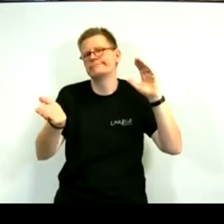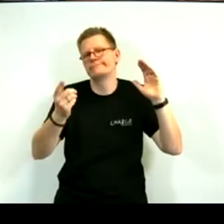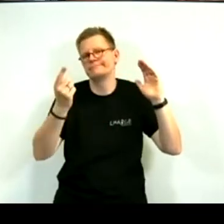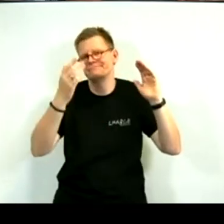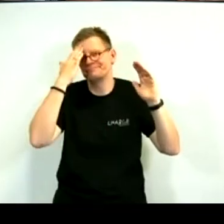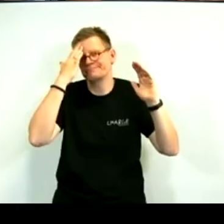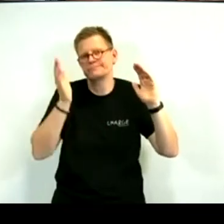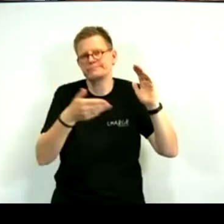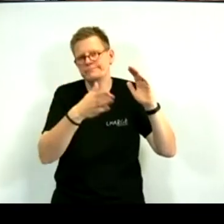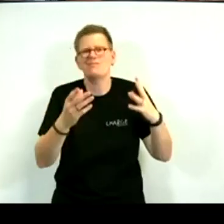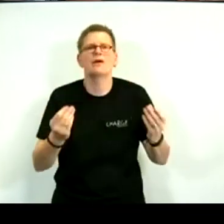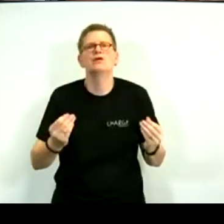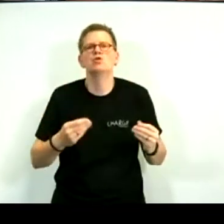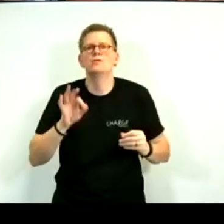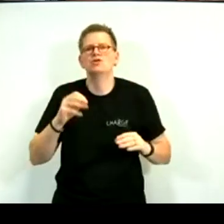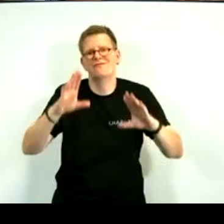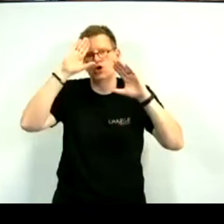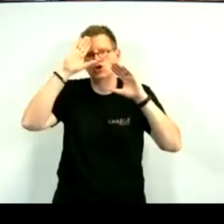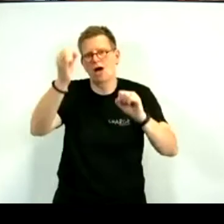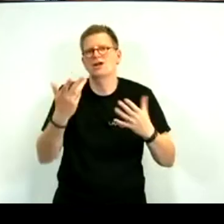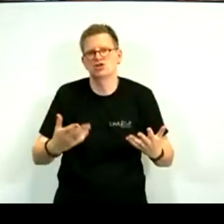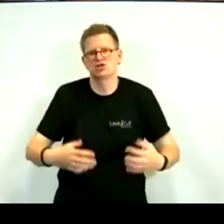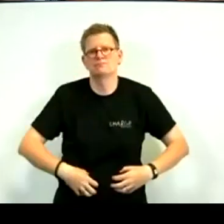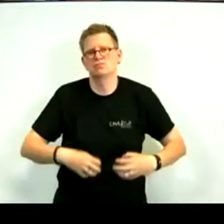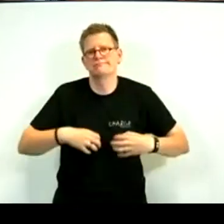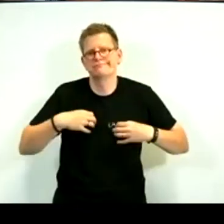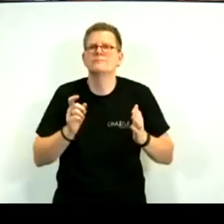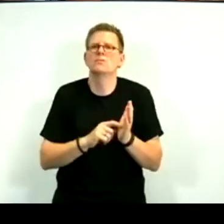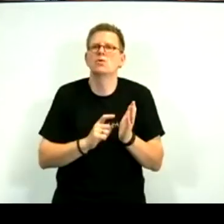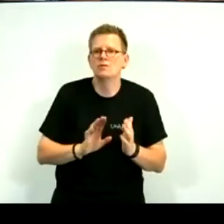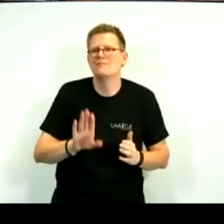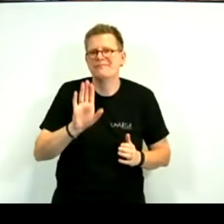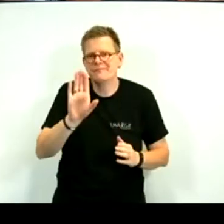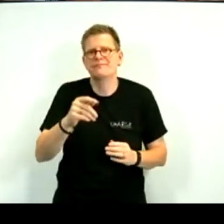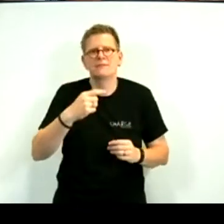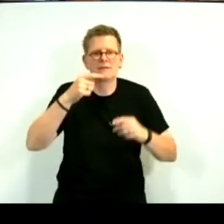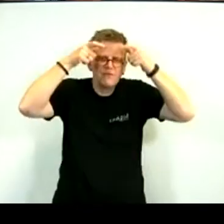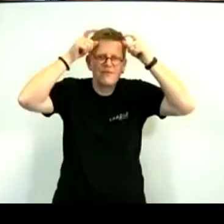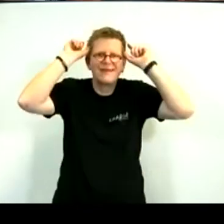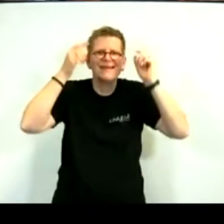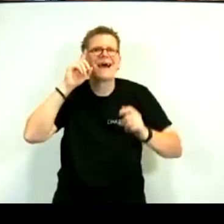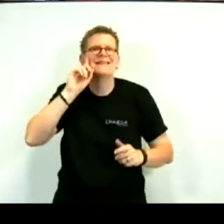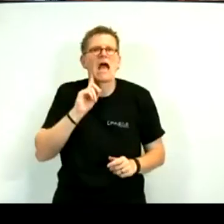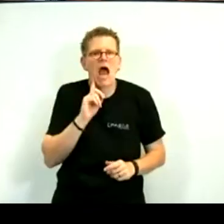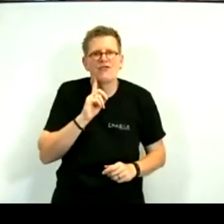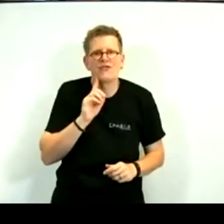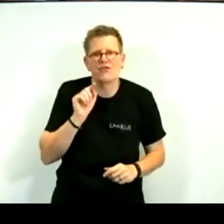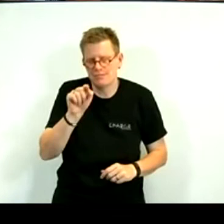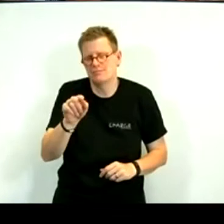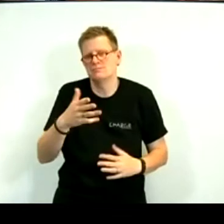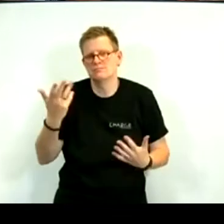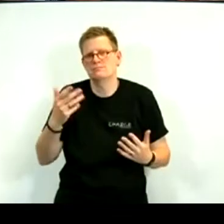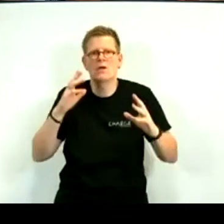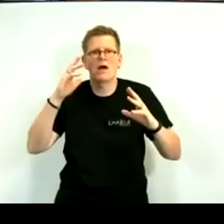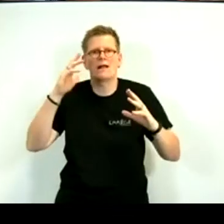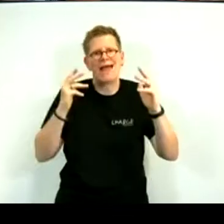nerve damage. And if there's facial palsy, it's usually one-sided, and one side of the face